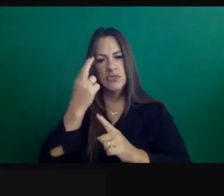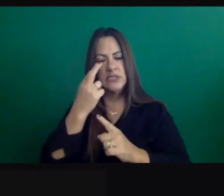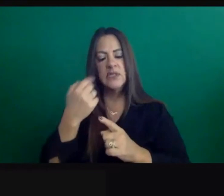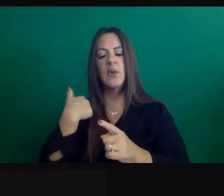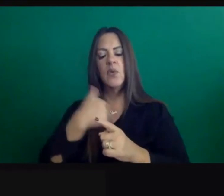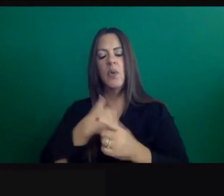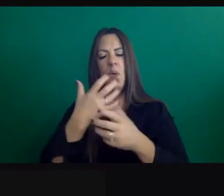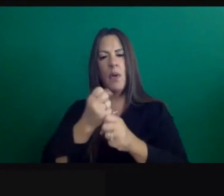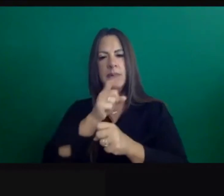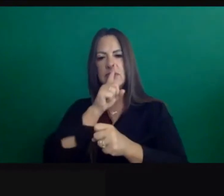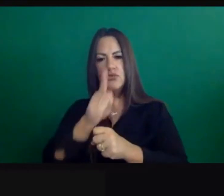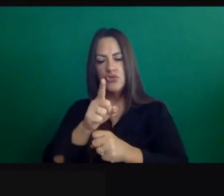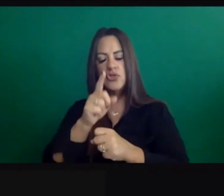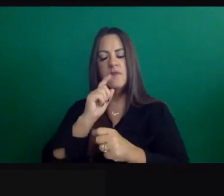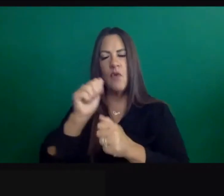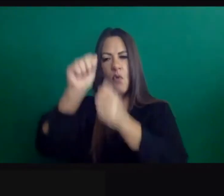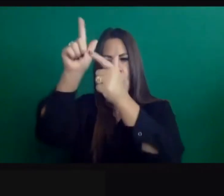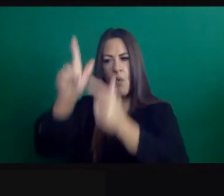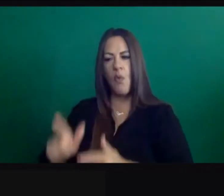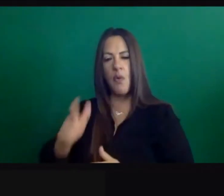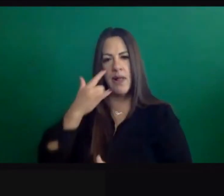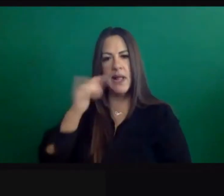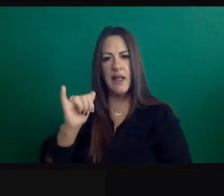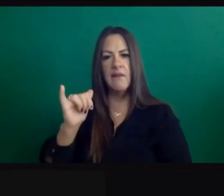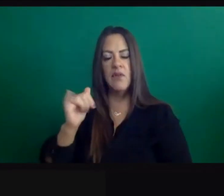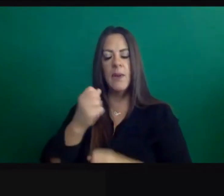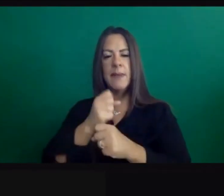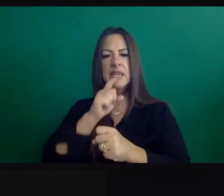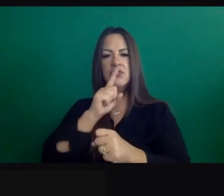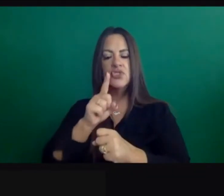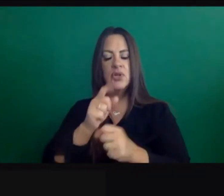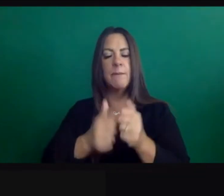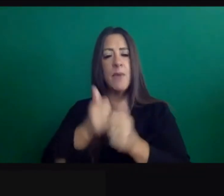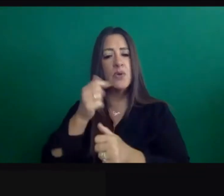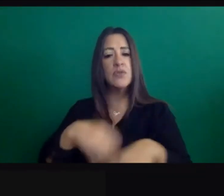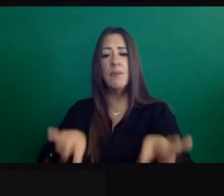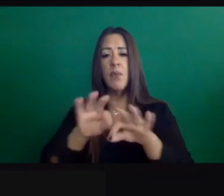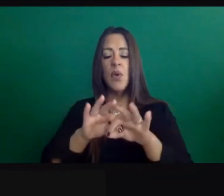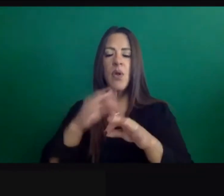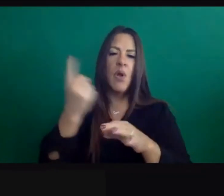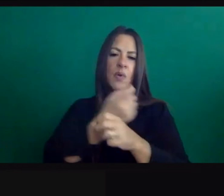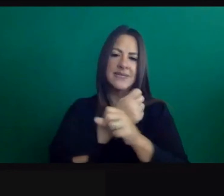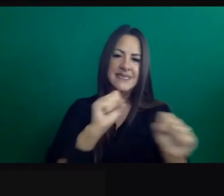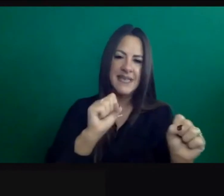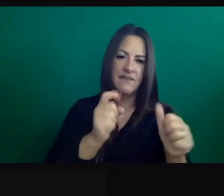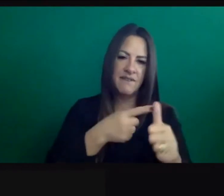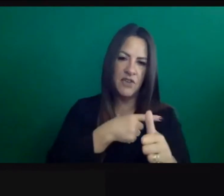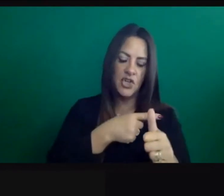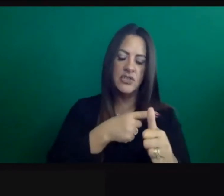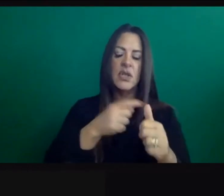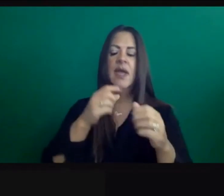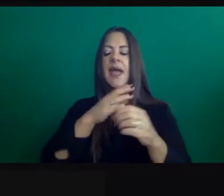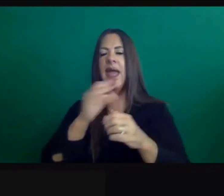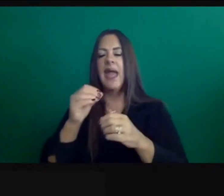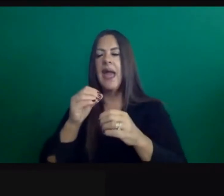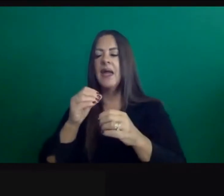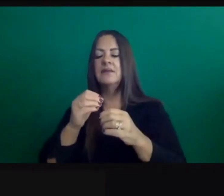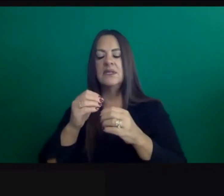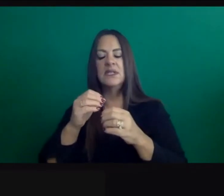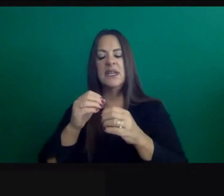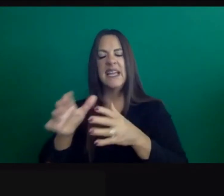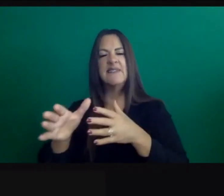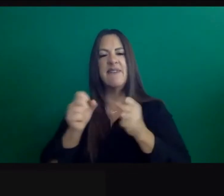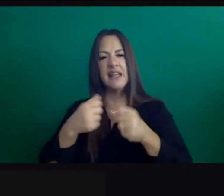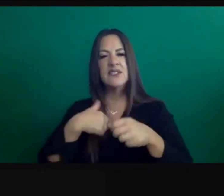across the state is make sure that we're doing this safely, with speed, and in an equitable way. And